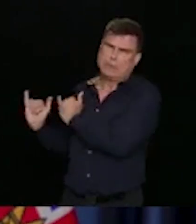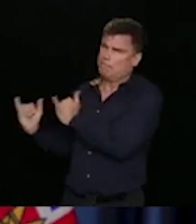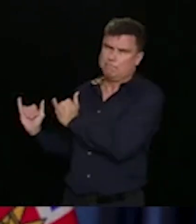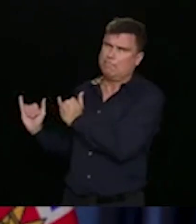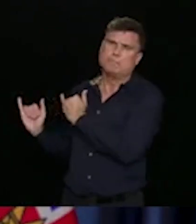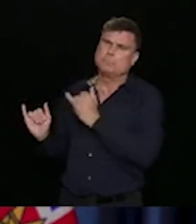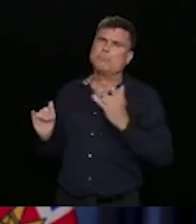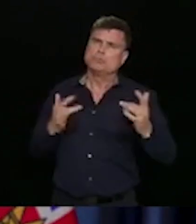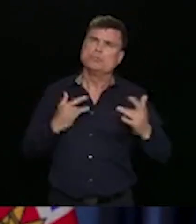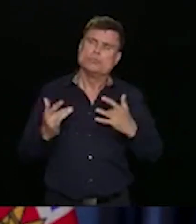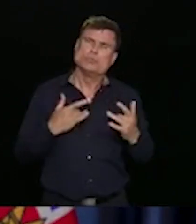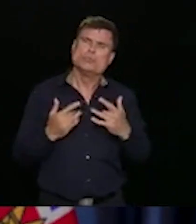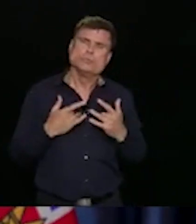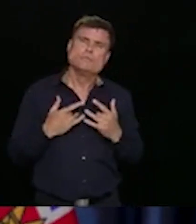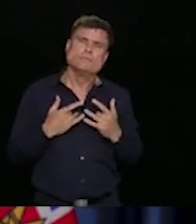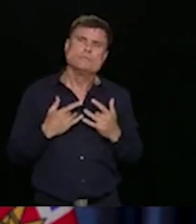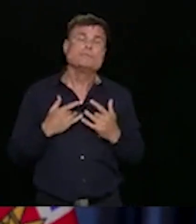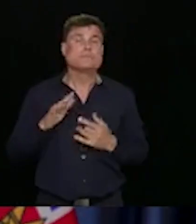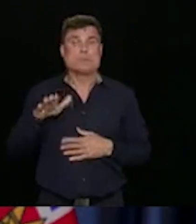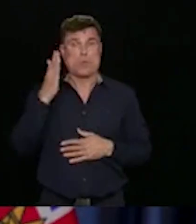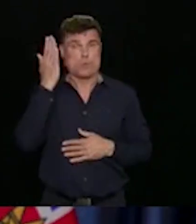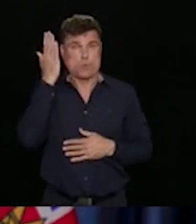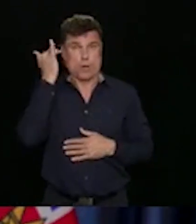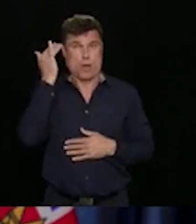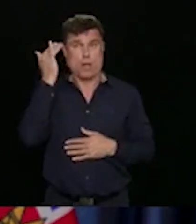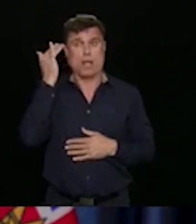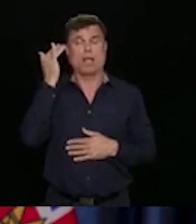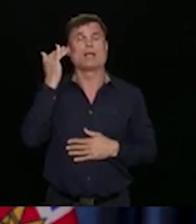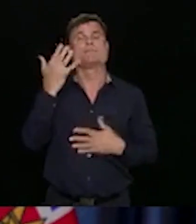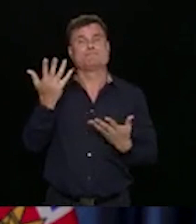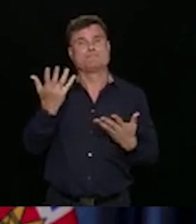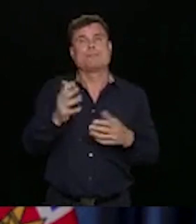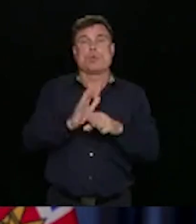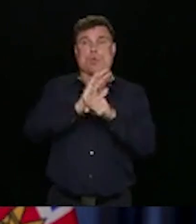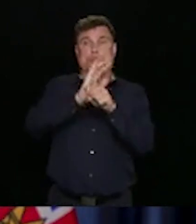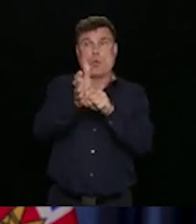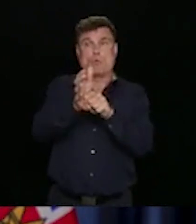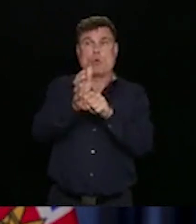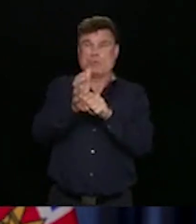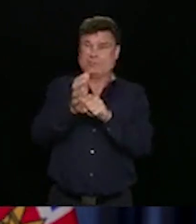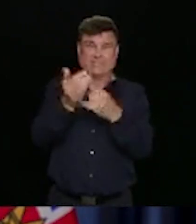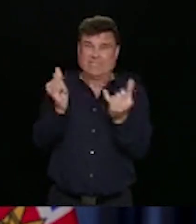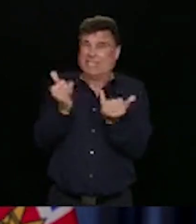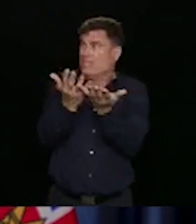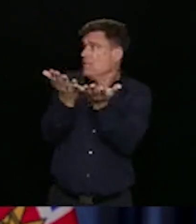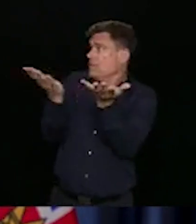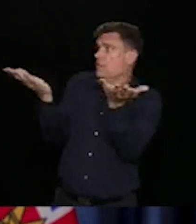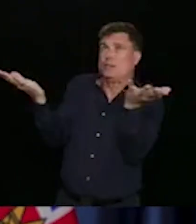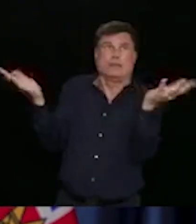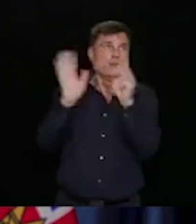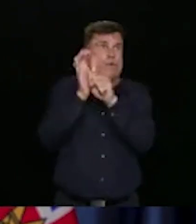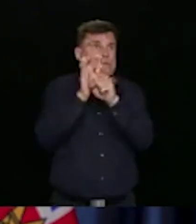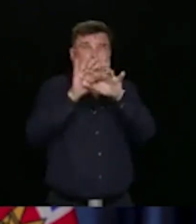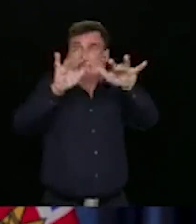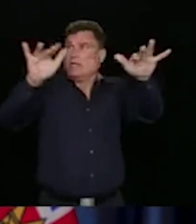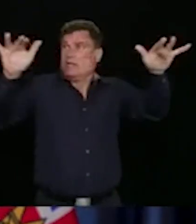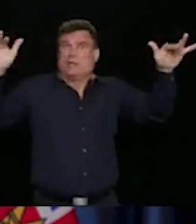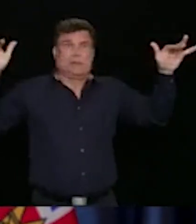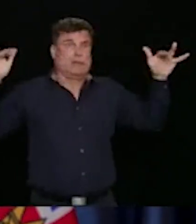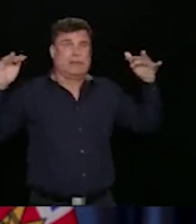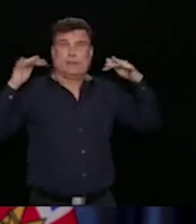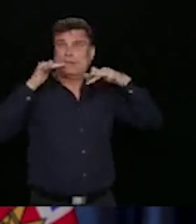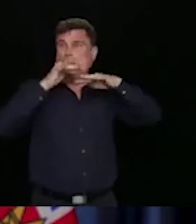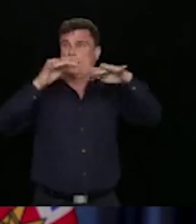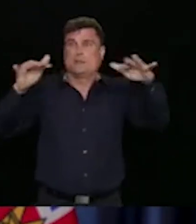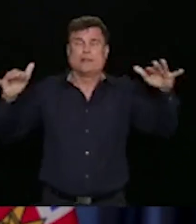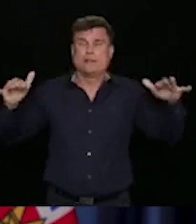seen an increase in cases pretty much 2 weeks ago, 10 cases a week. 11, and now 20, and now 30. We do have to put it in